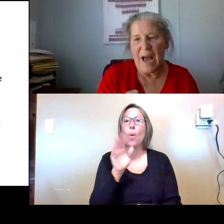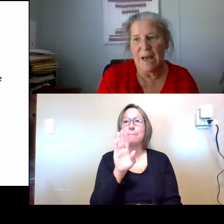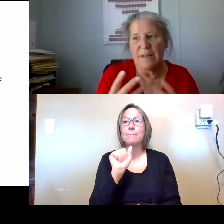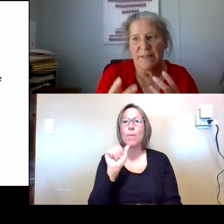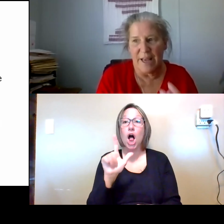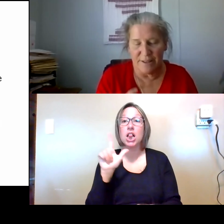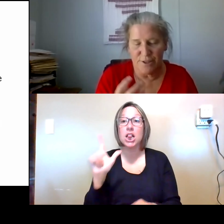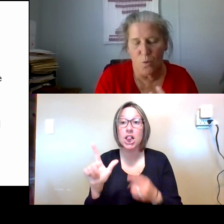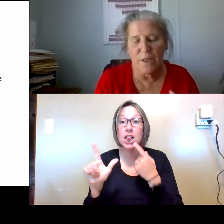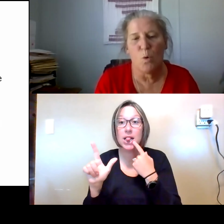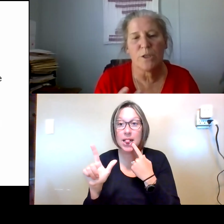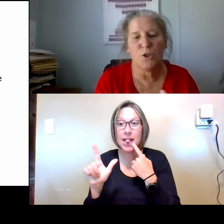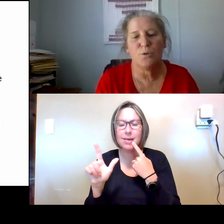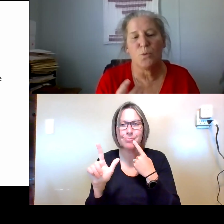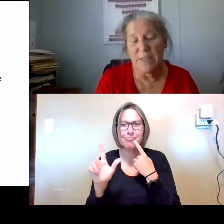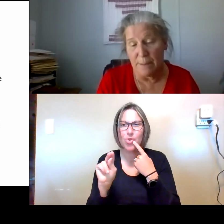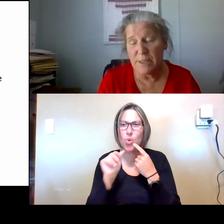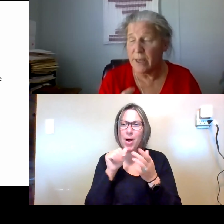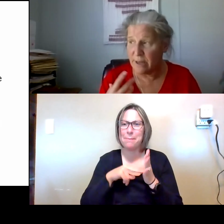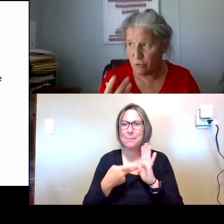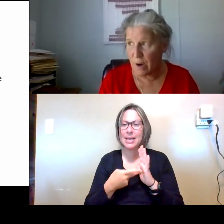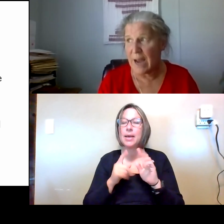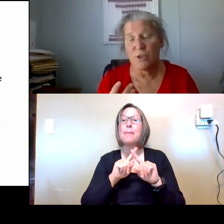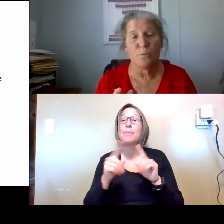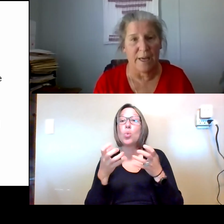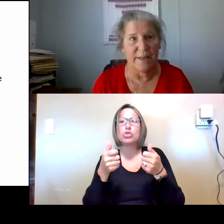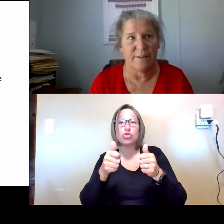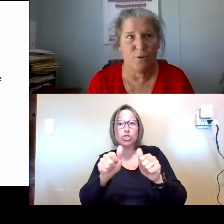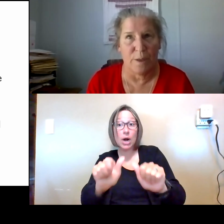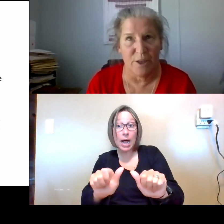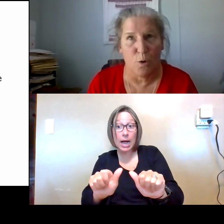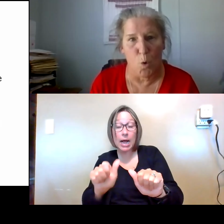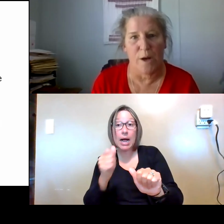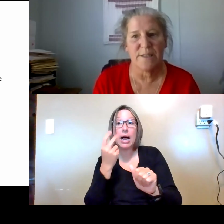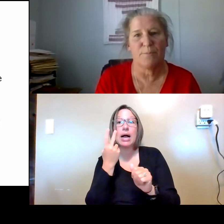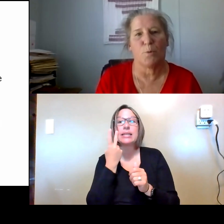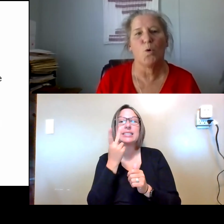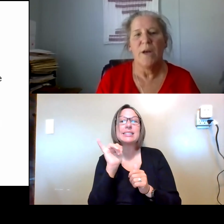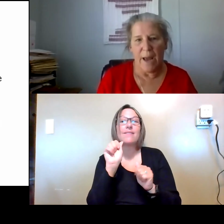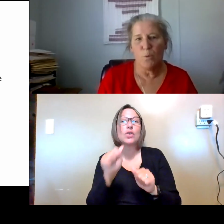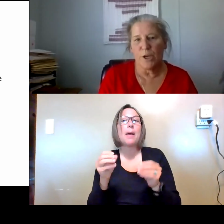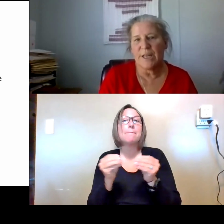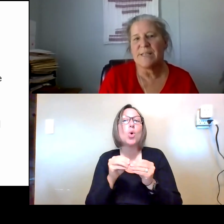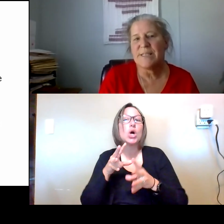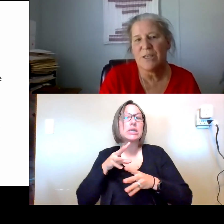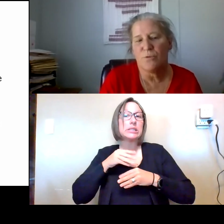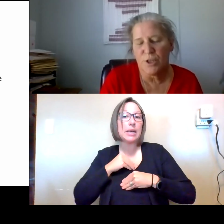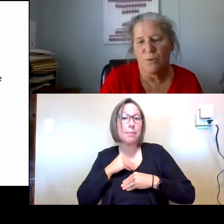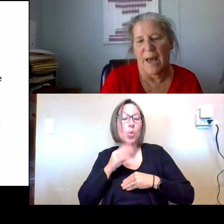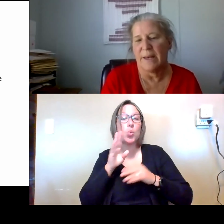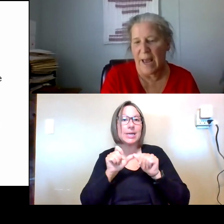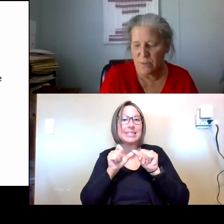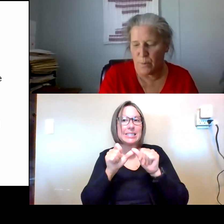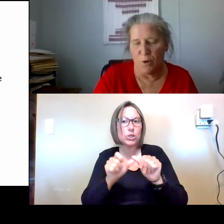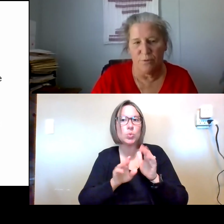but it certainly wants you to attempt it and try to get it to a little more acceptable. And we're going to continue to